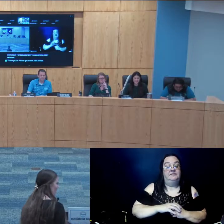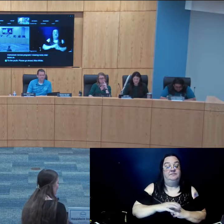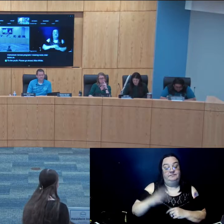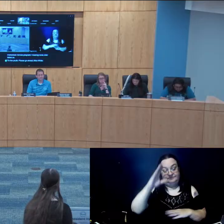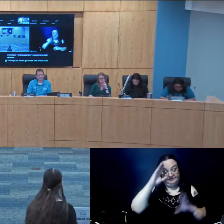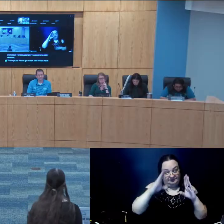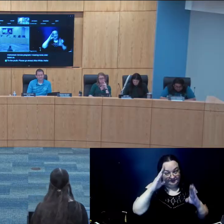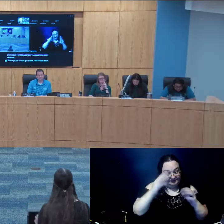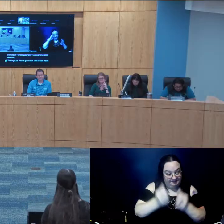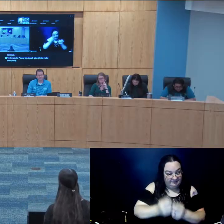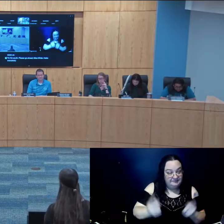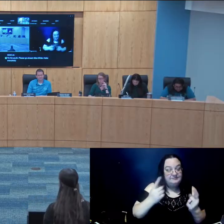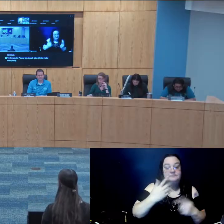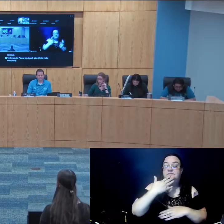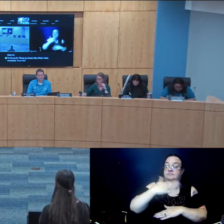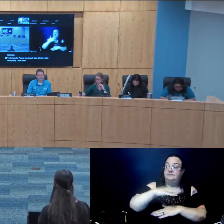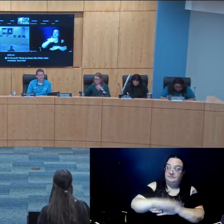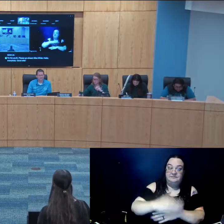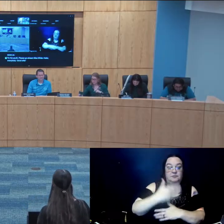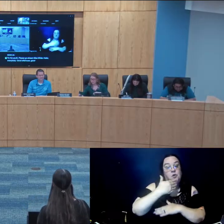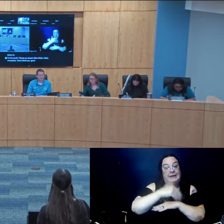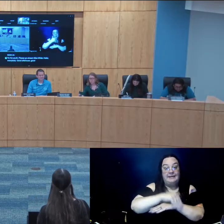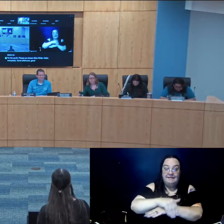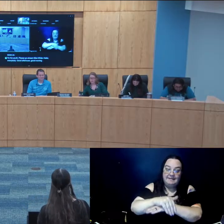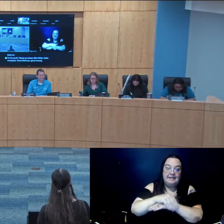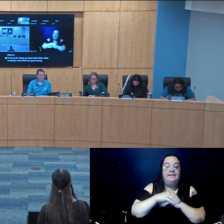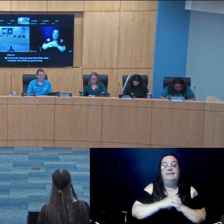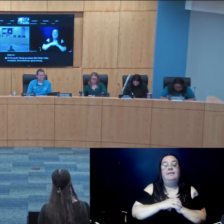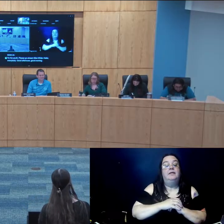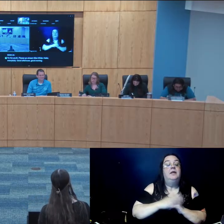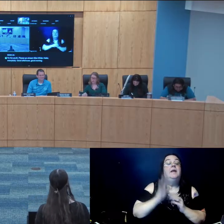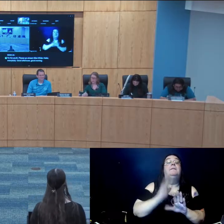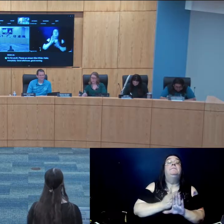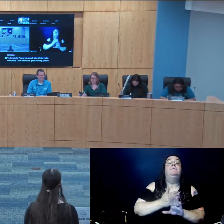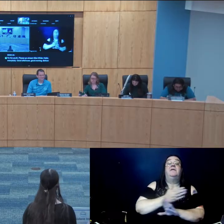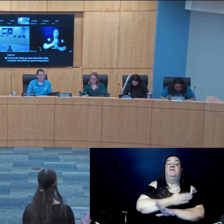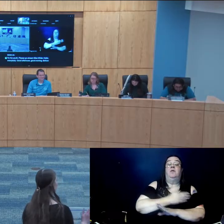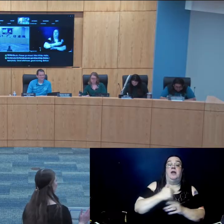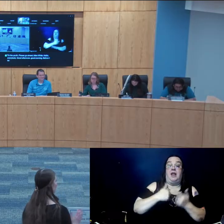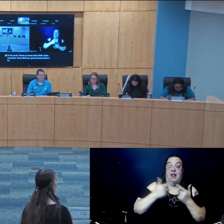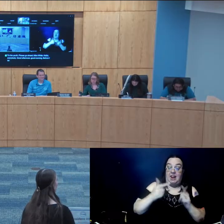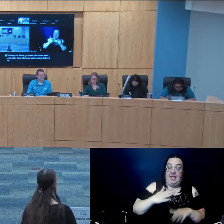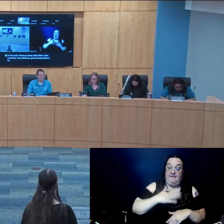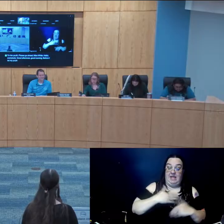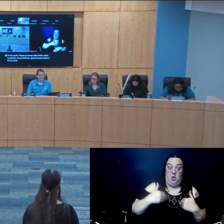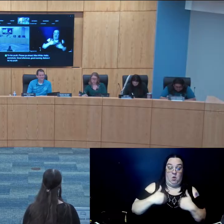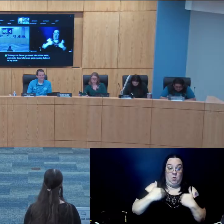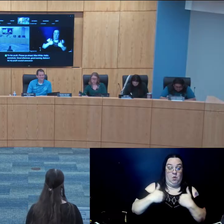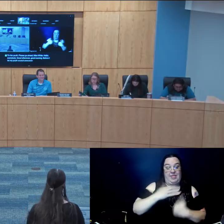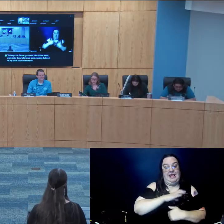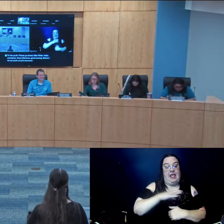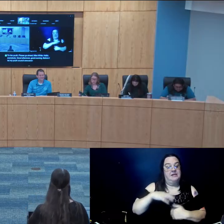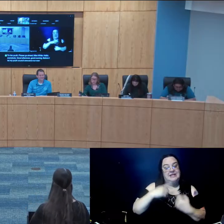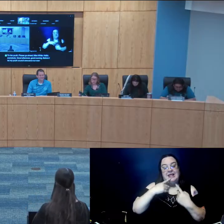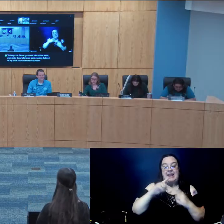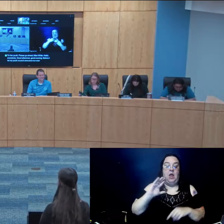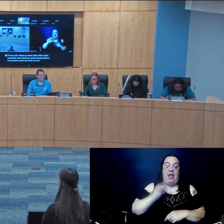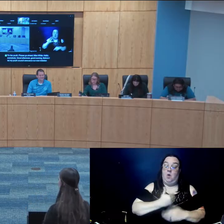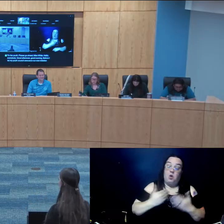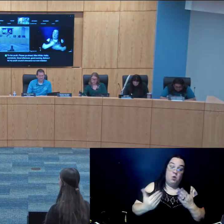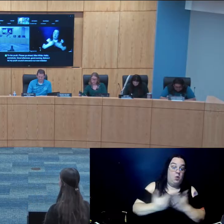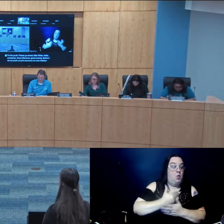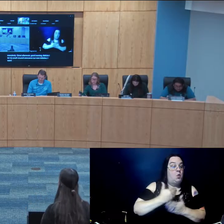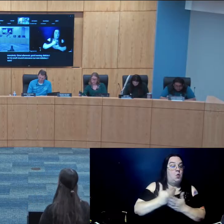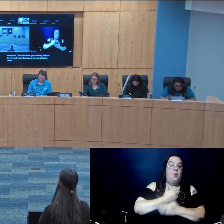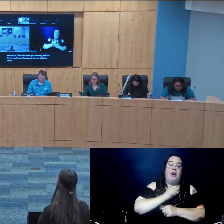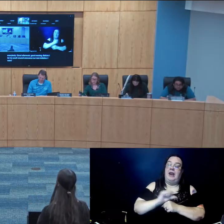Hello, everybody. Good afternoon, good evening. Before I let my youth council announce our new initiative, I won't